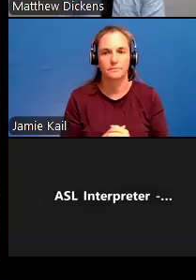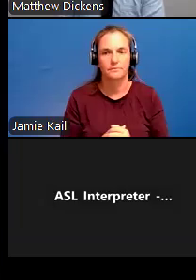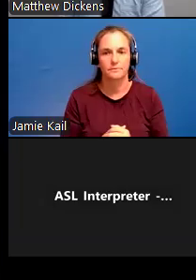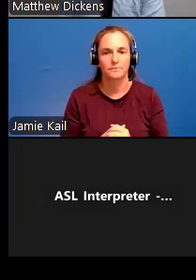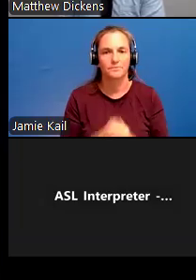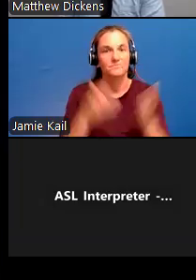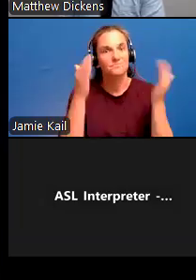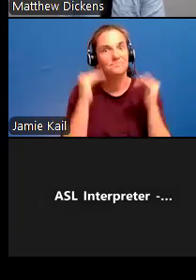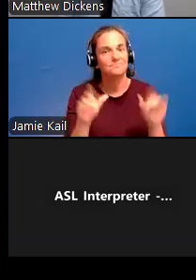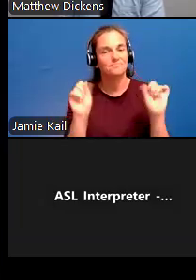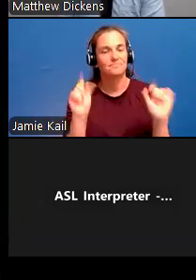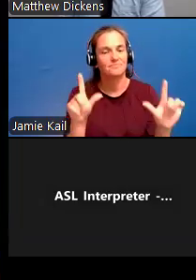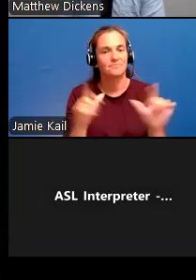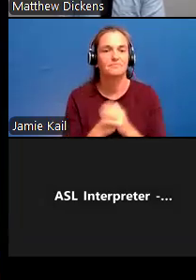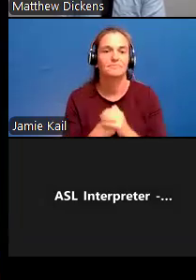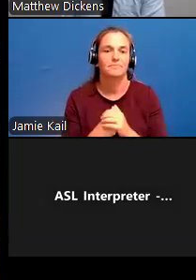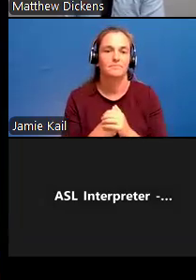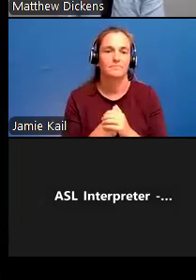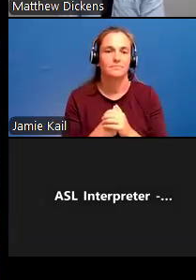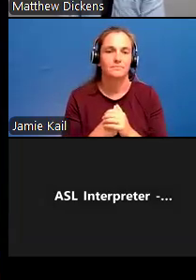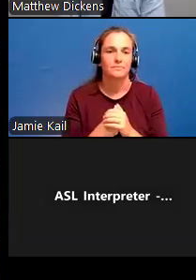next slide, please.